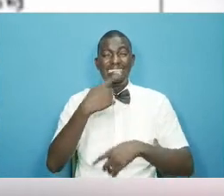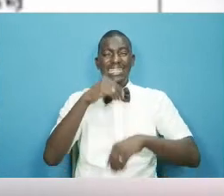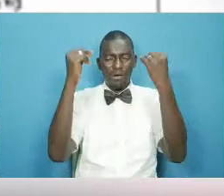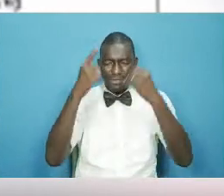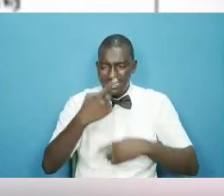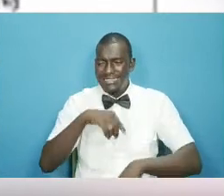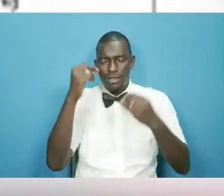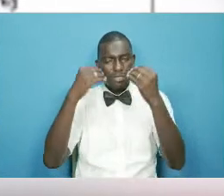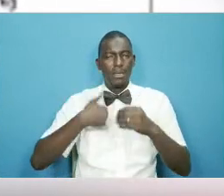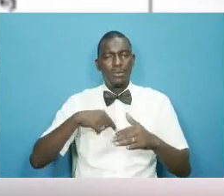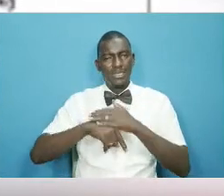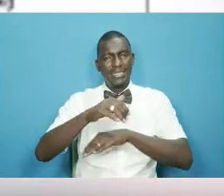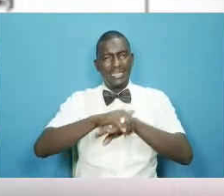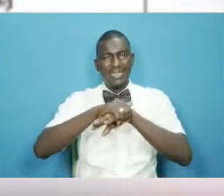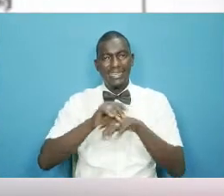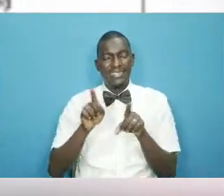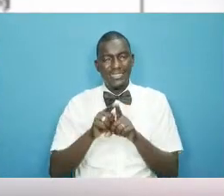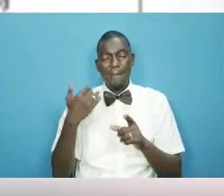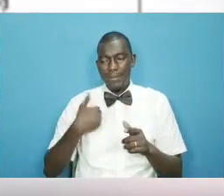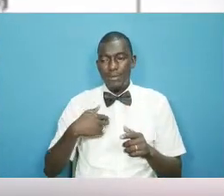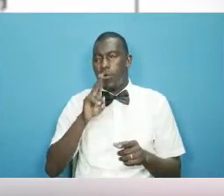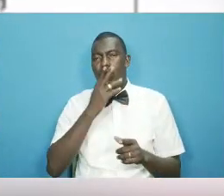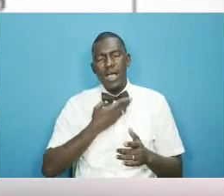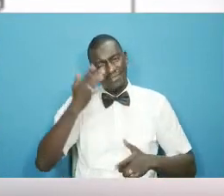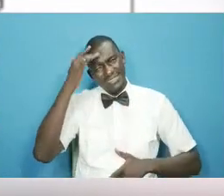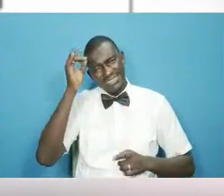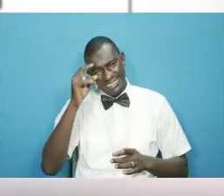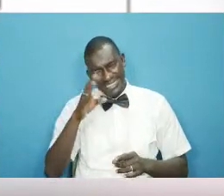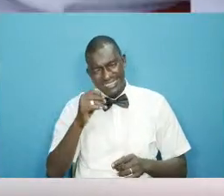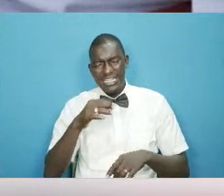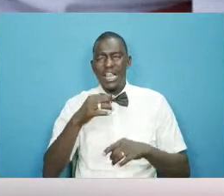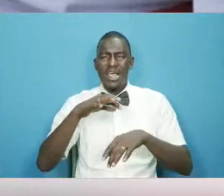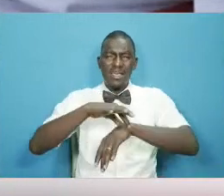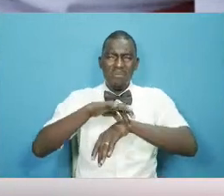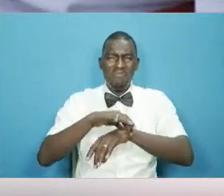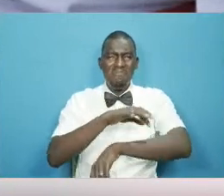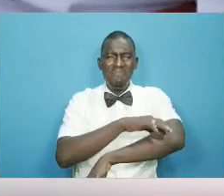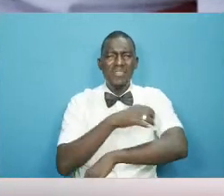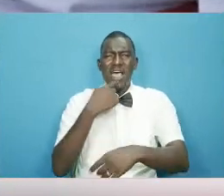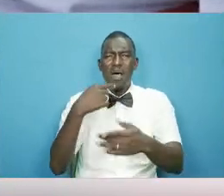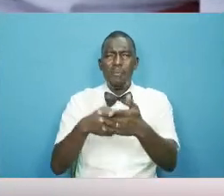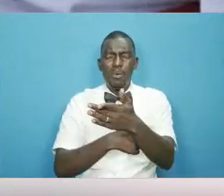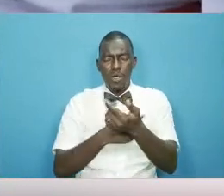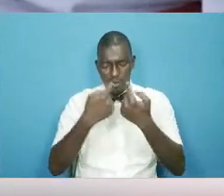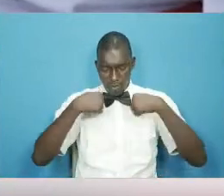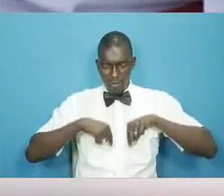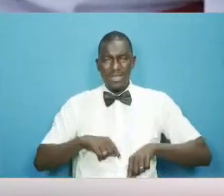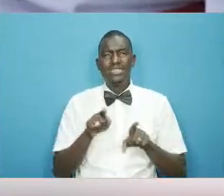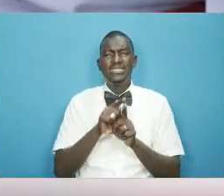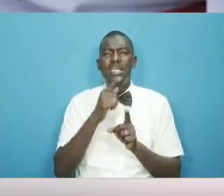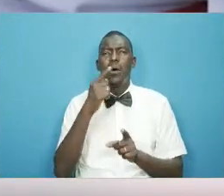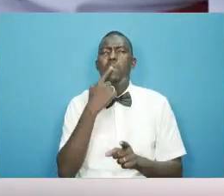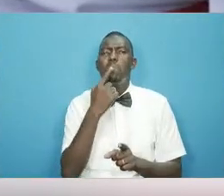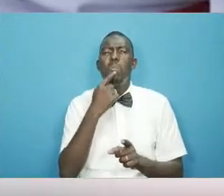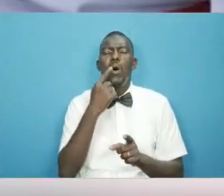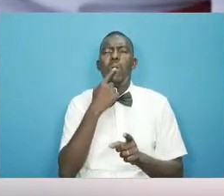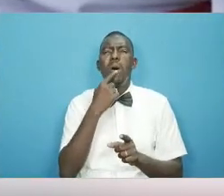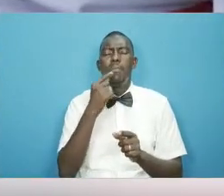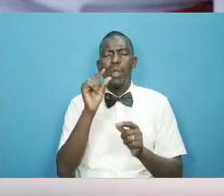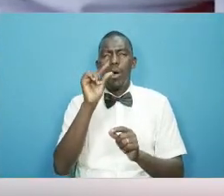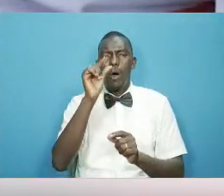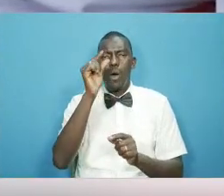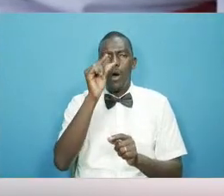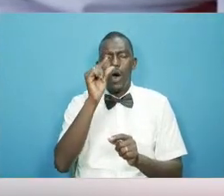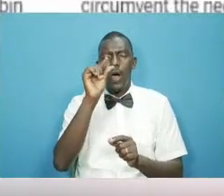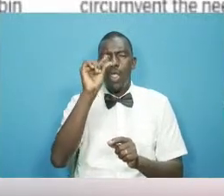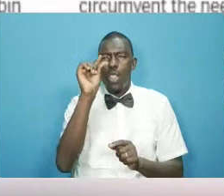described as a historic moment for people with sickle cell disease. The new drug will be delivered by a transfusion drip and works by